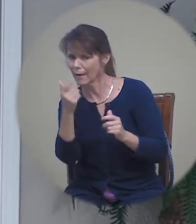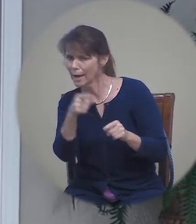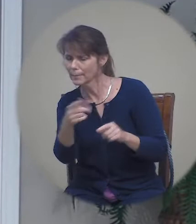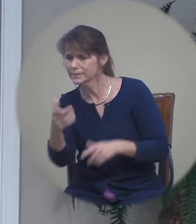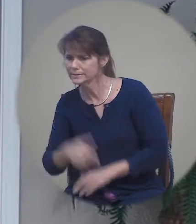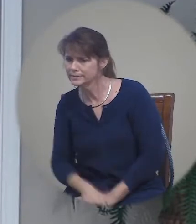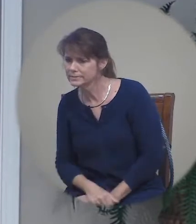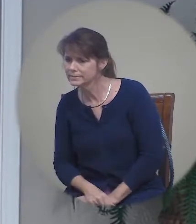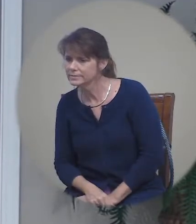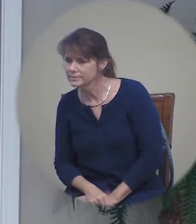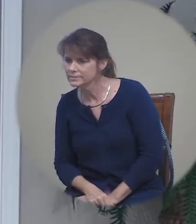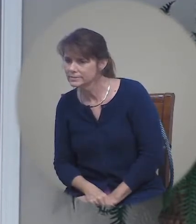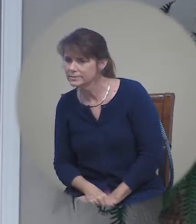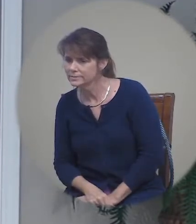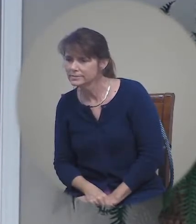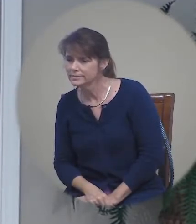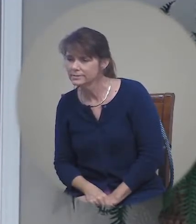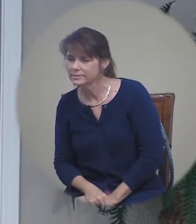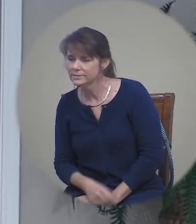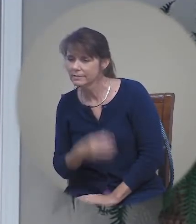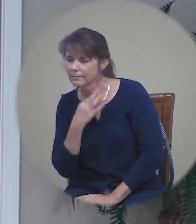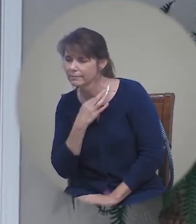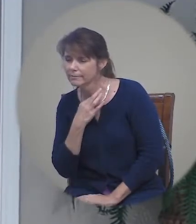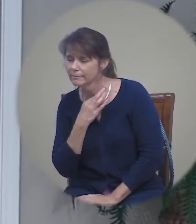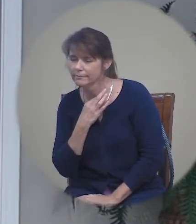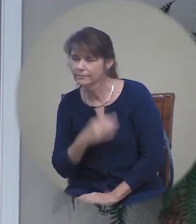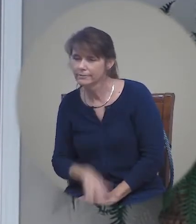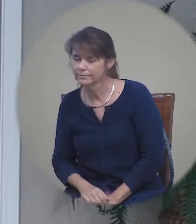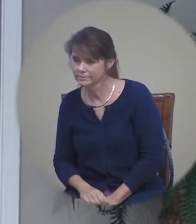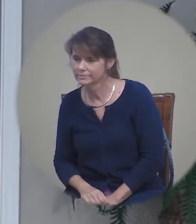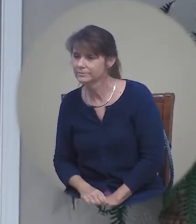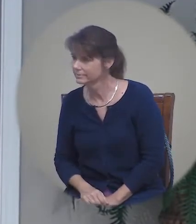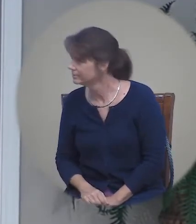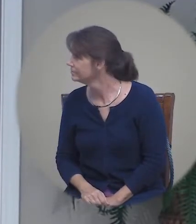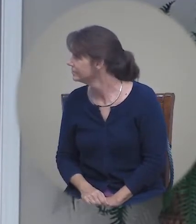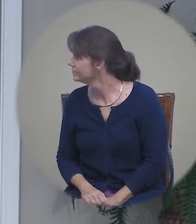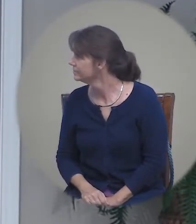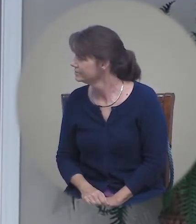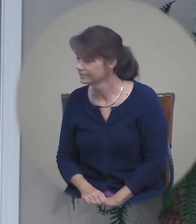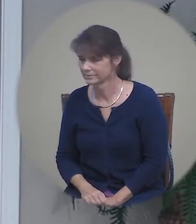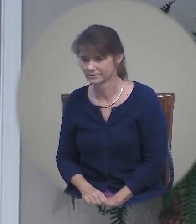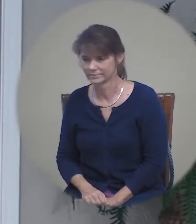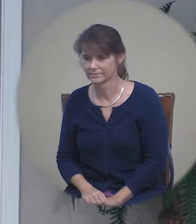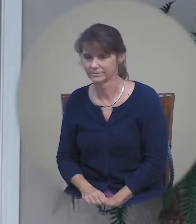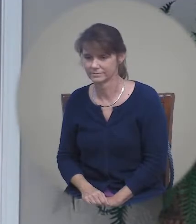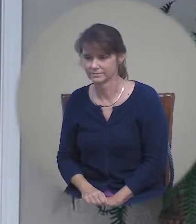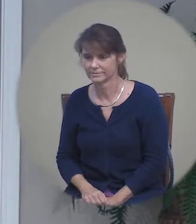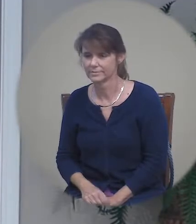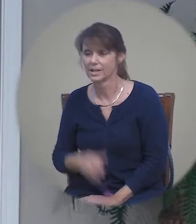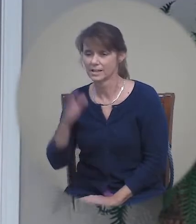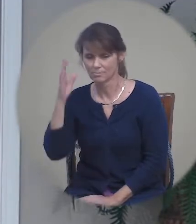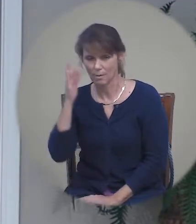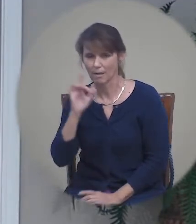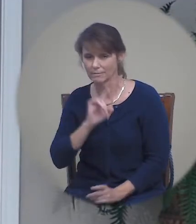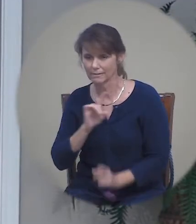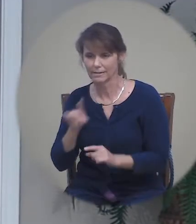his concern. So all three of those are kind of mentioned in the text, why this man, Merodach Baladan,